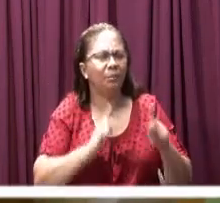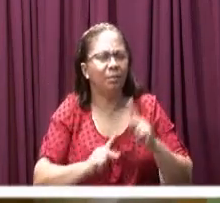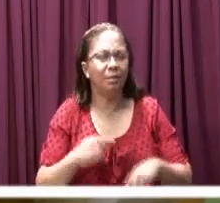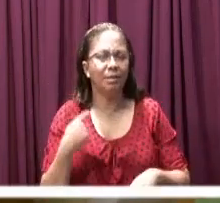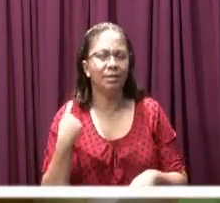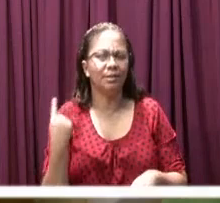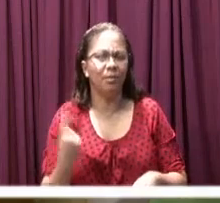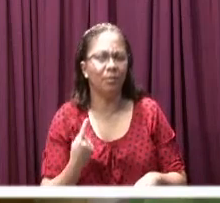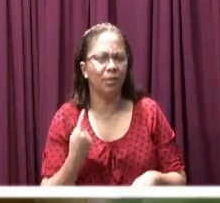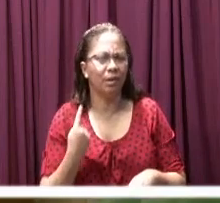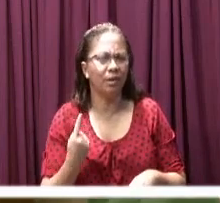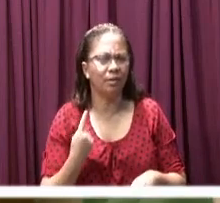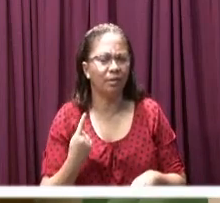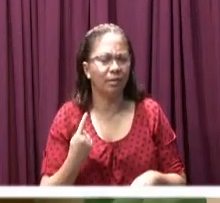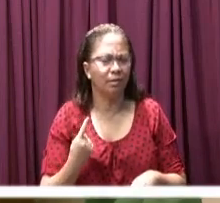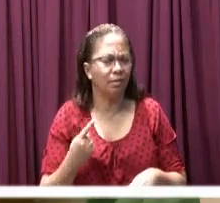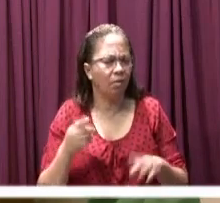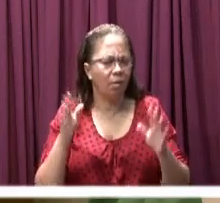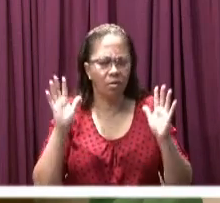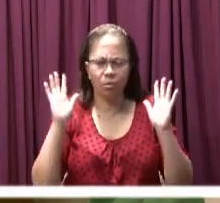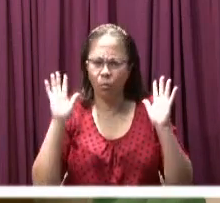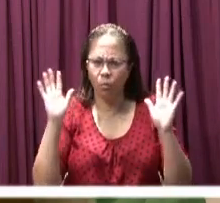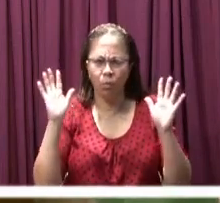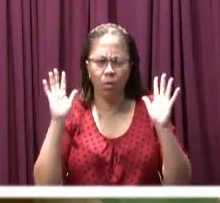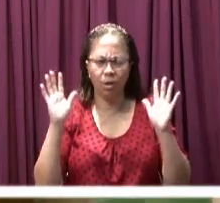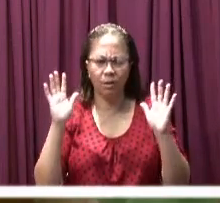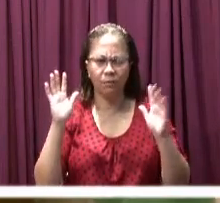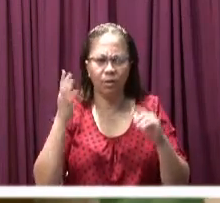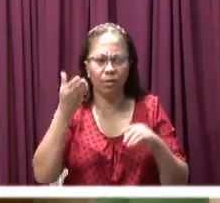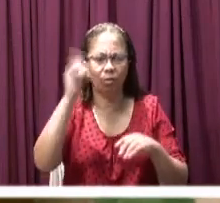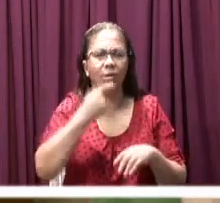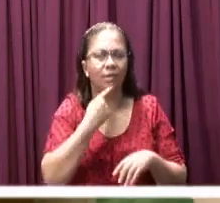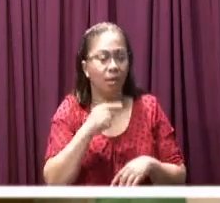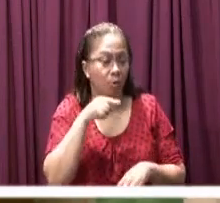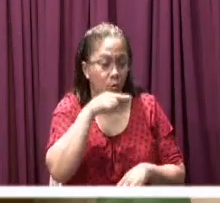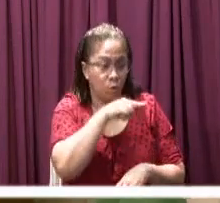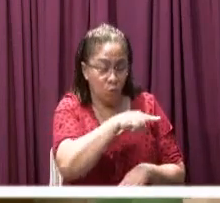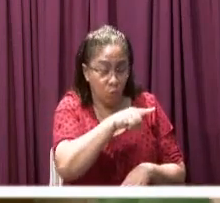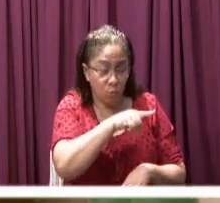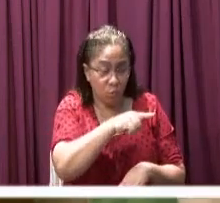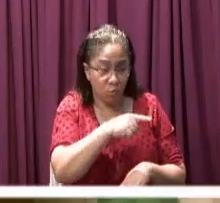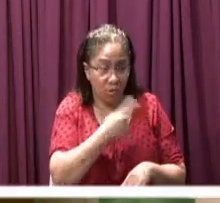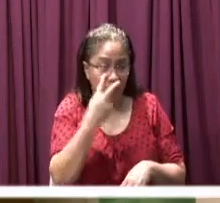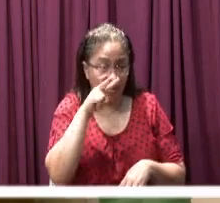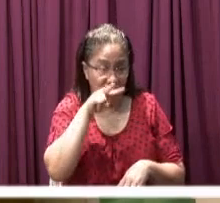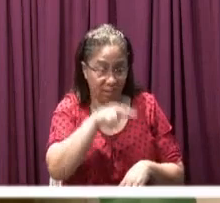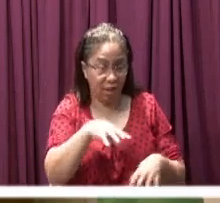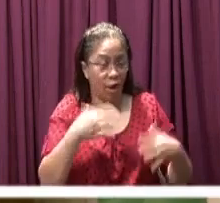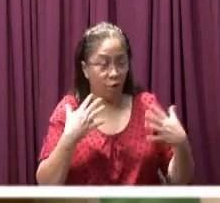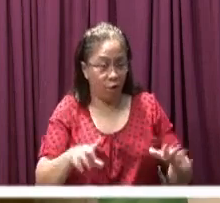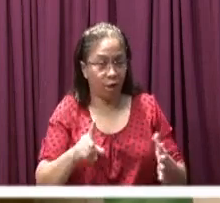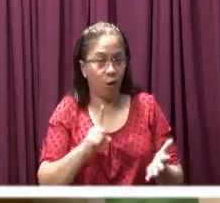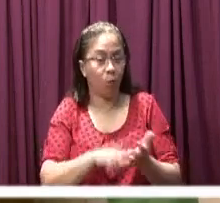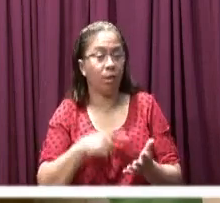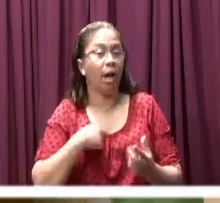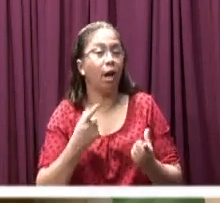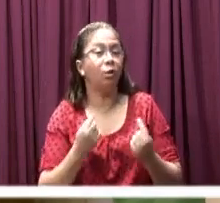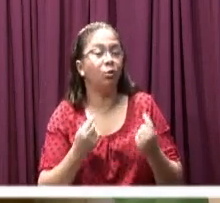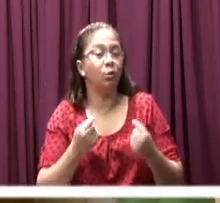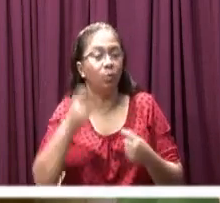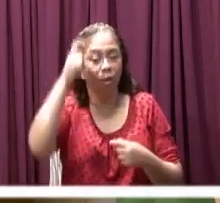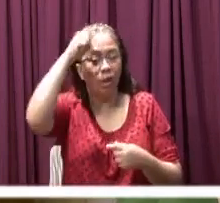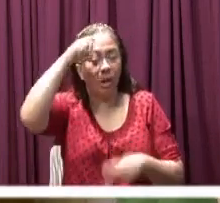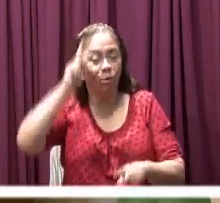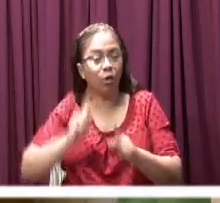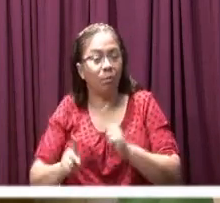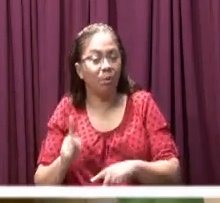that is really remarkable. He says, "You yourself have seen what I did with the Egyptians,